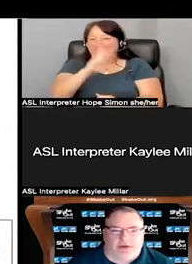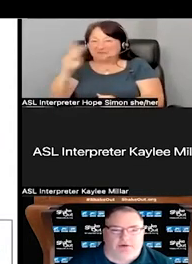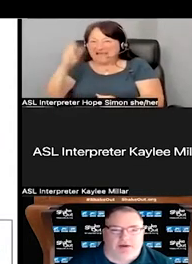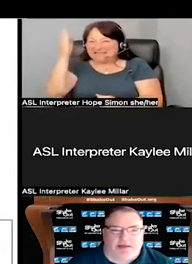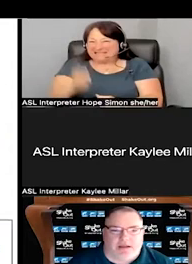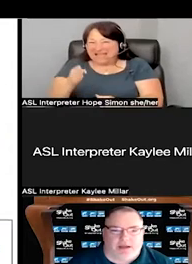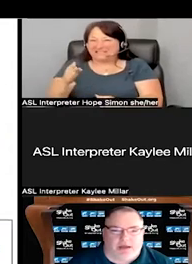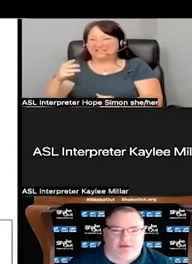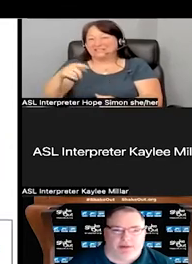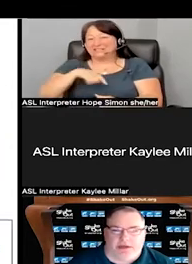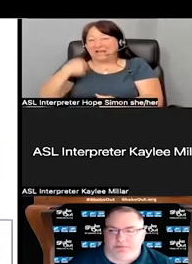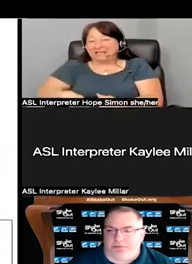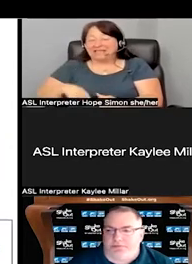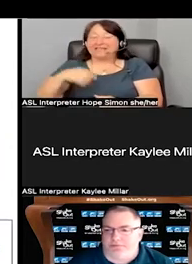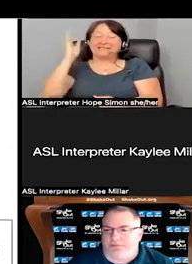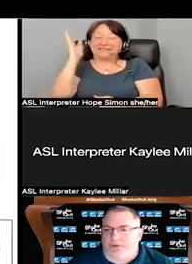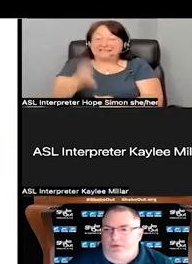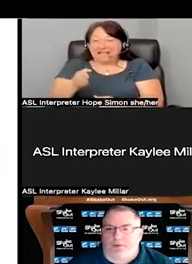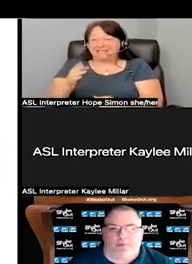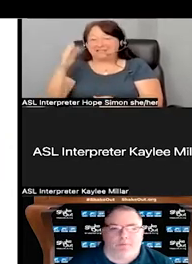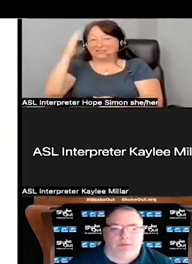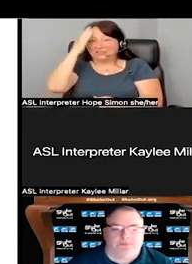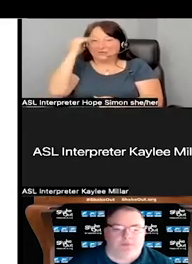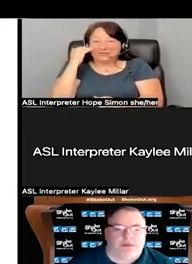et cetera. You'll find that link on this page.